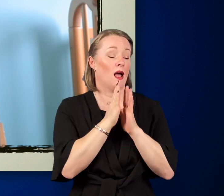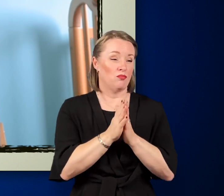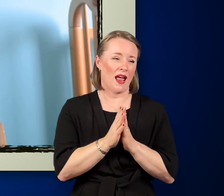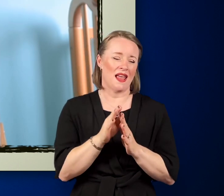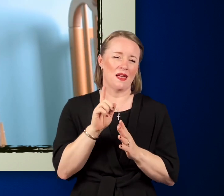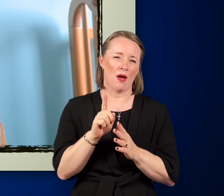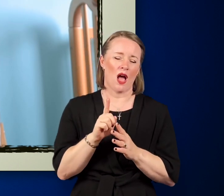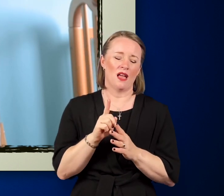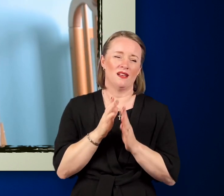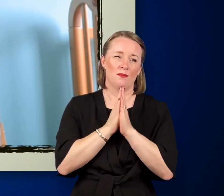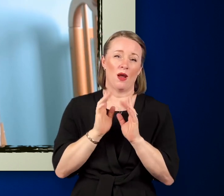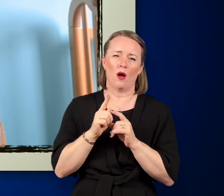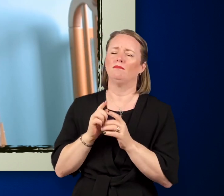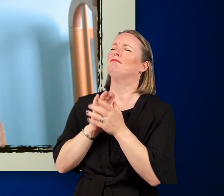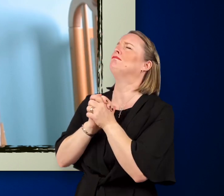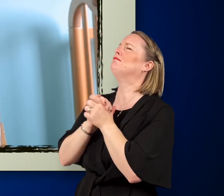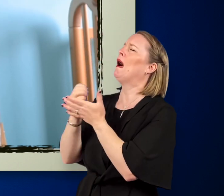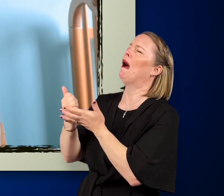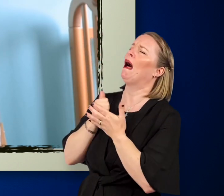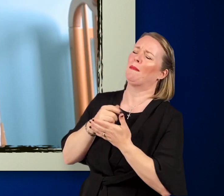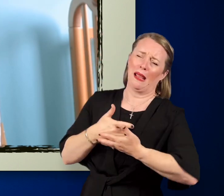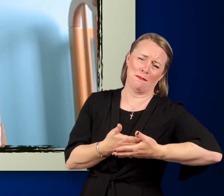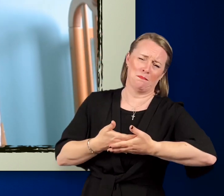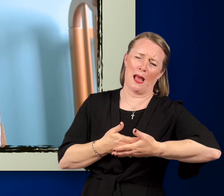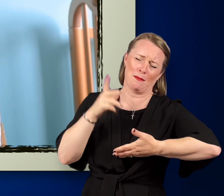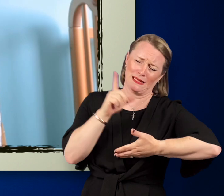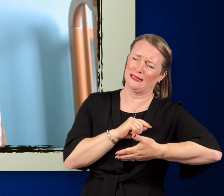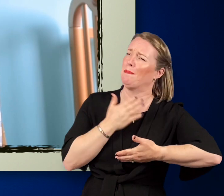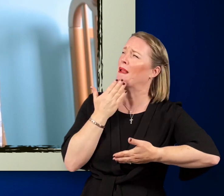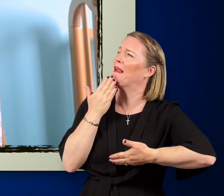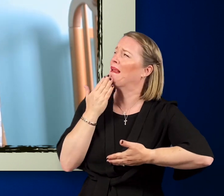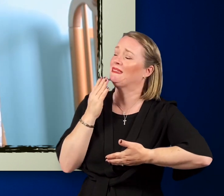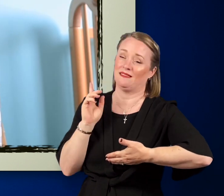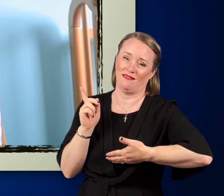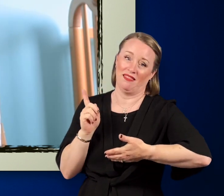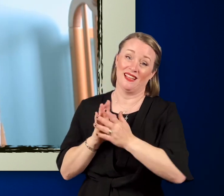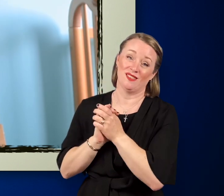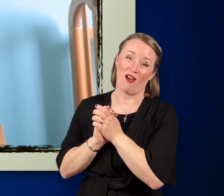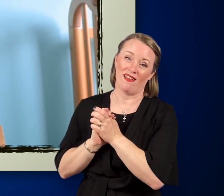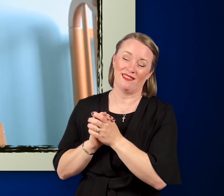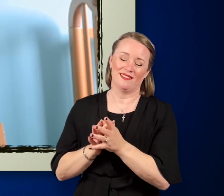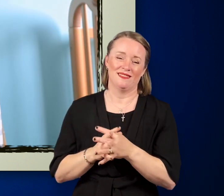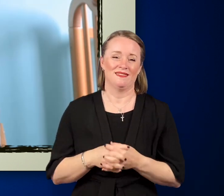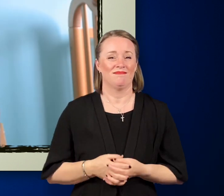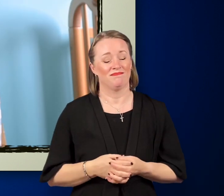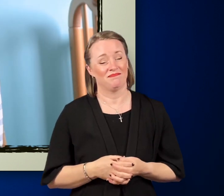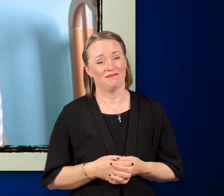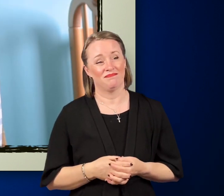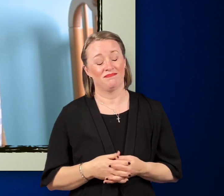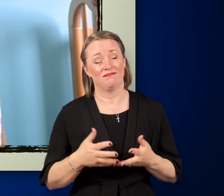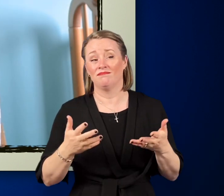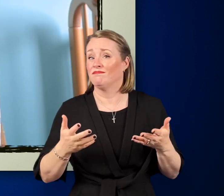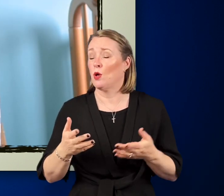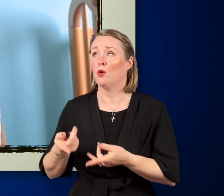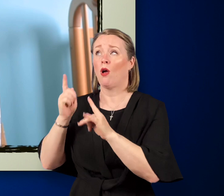the God, help me, how do I get this little boy to sleep? I've run out of ideas kind of prayer. And yet I found that